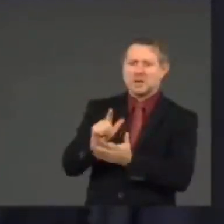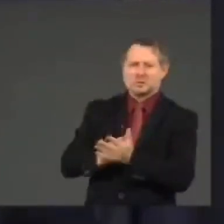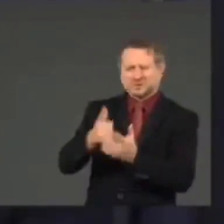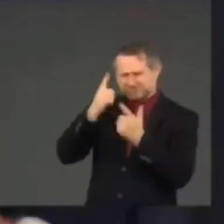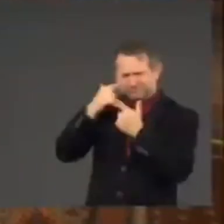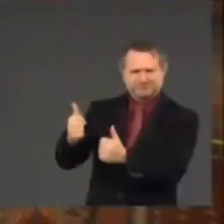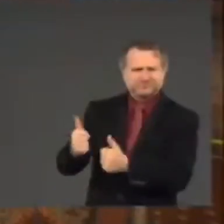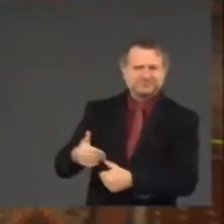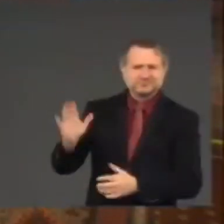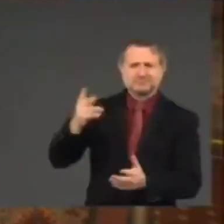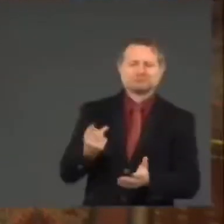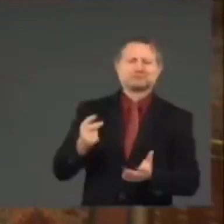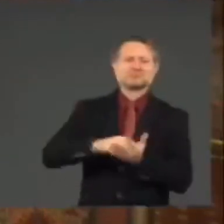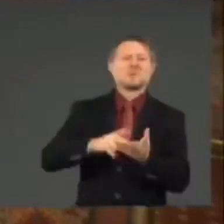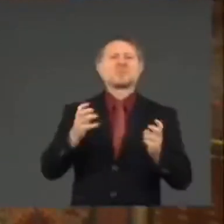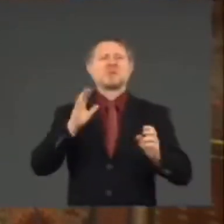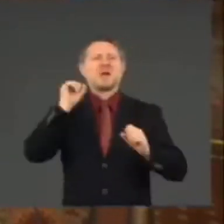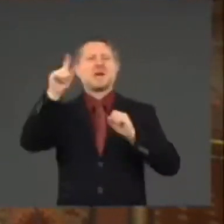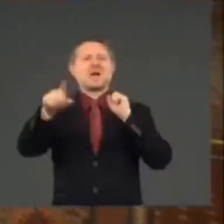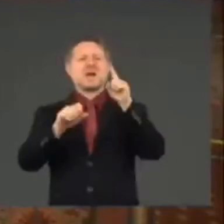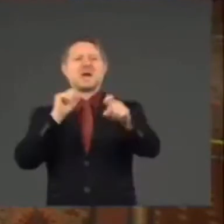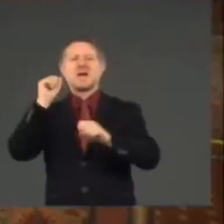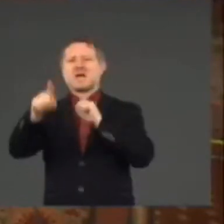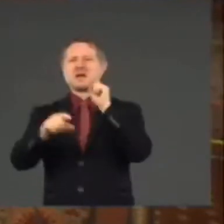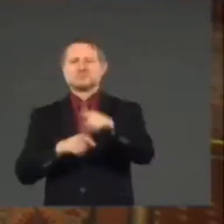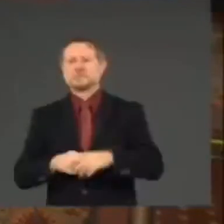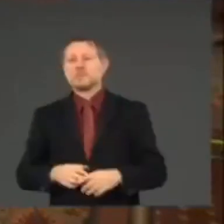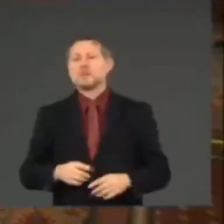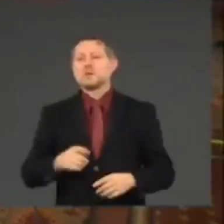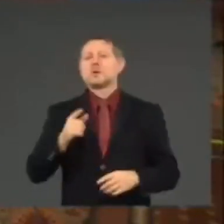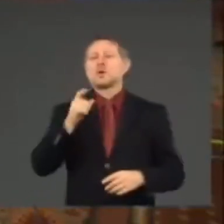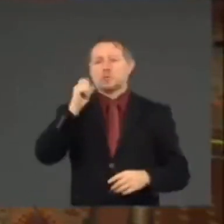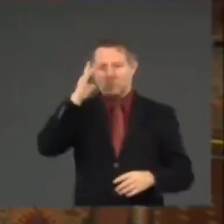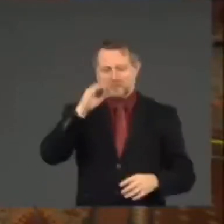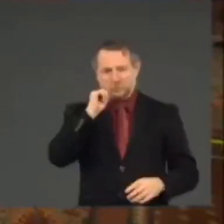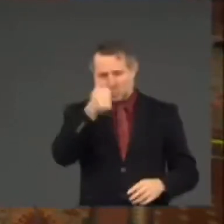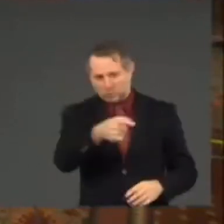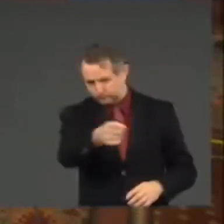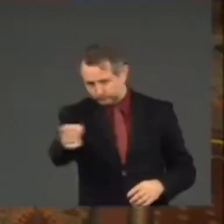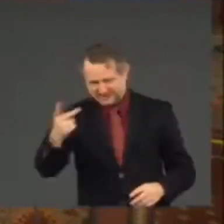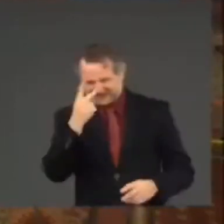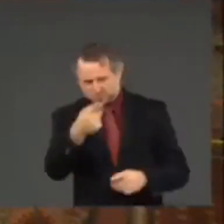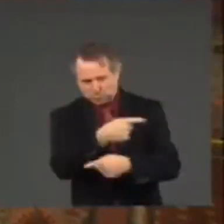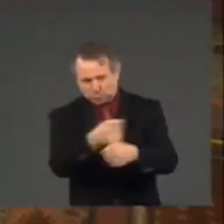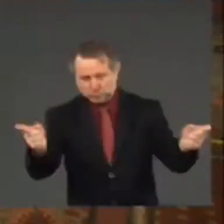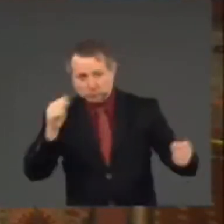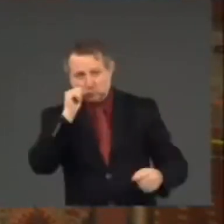it. I will see you tomorrow.